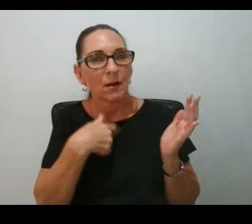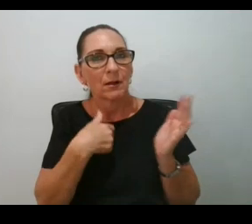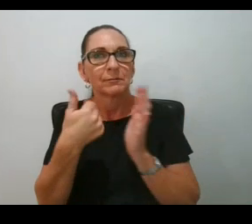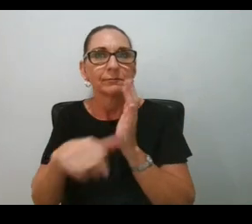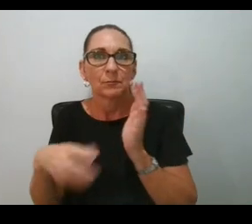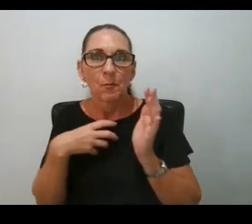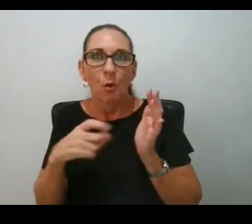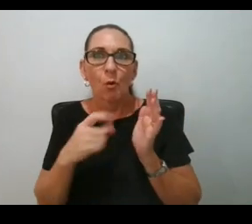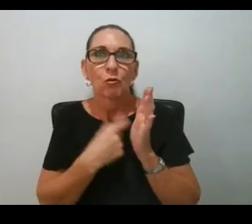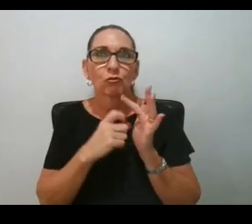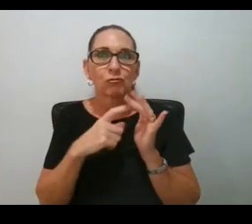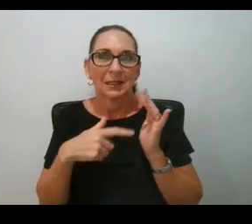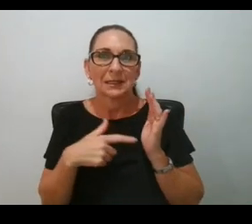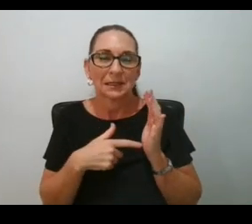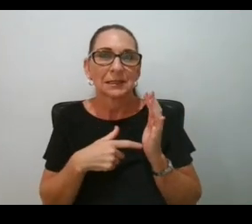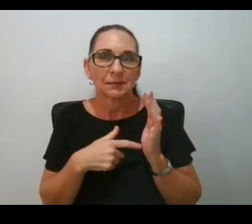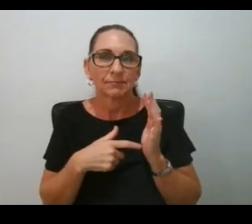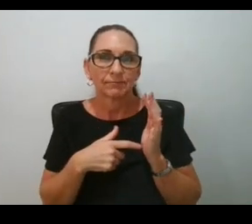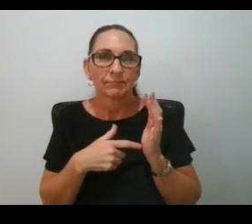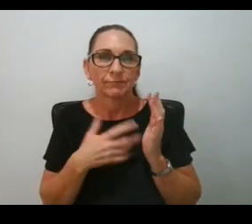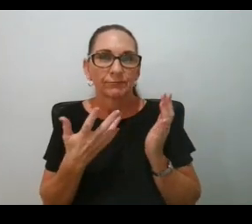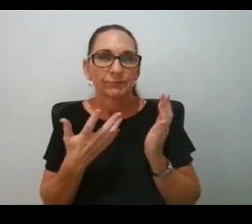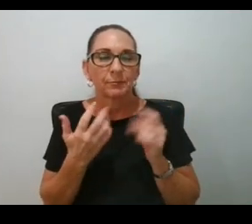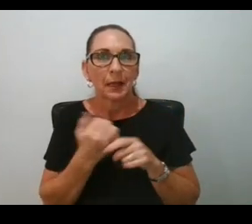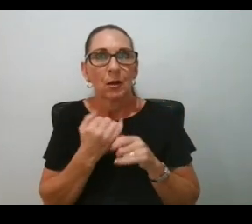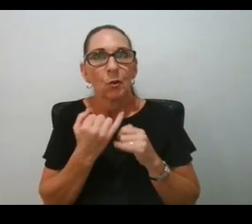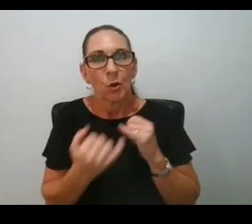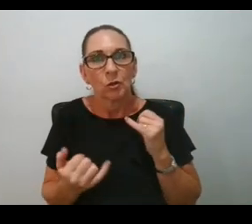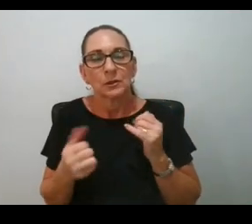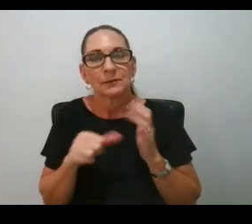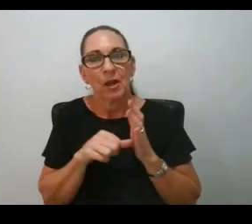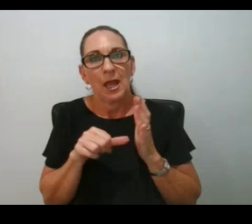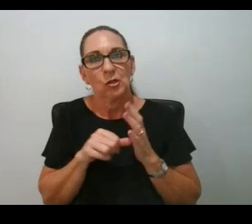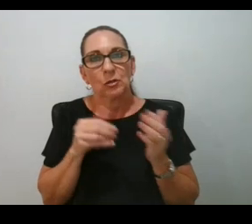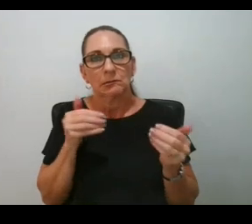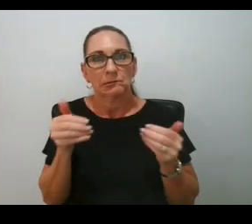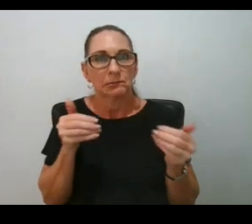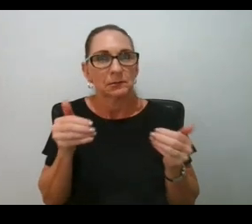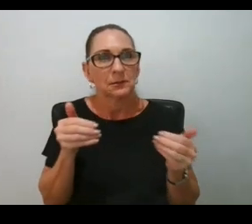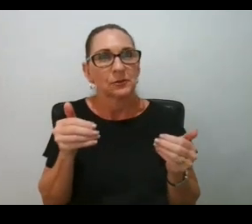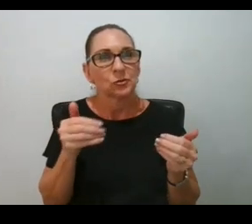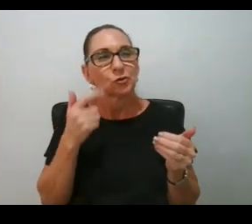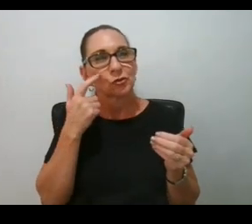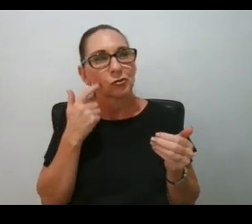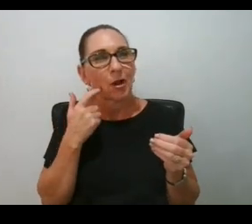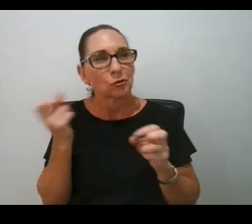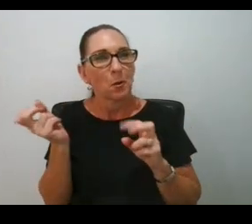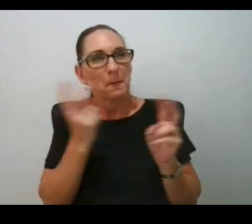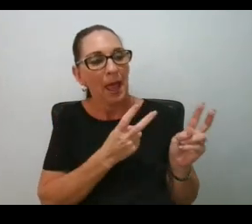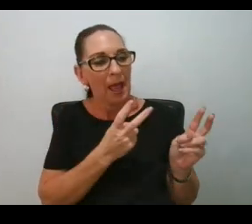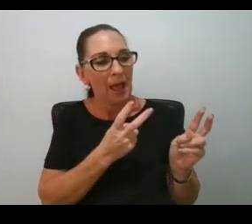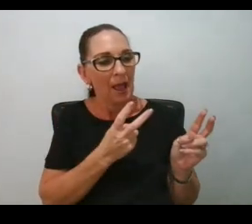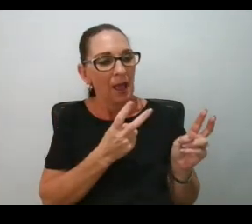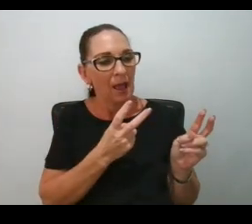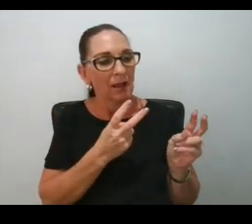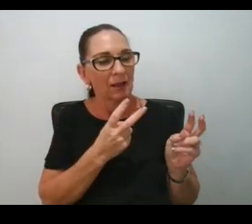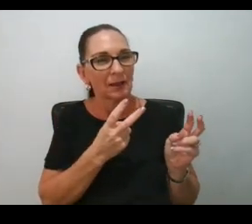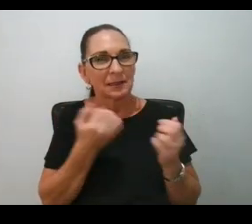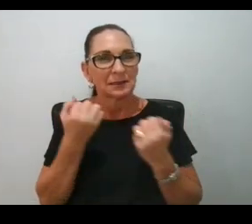those things impact on the financial hardship and on trying to return or get yourself back out of the financial